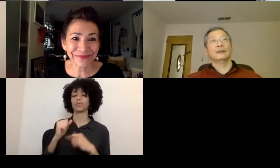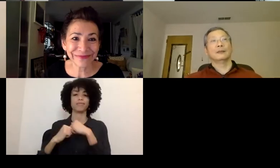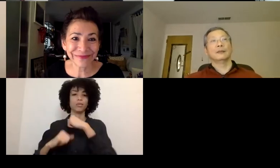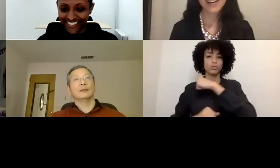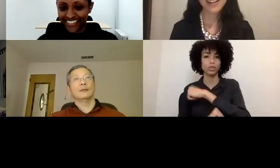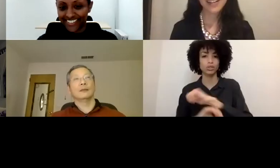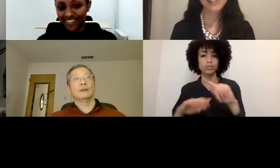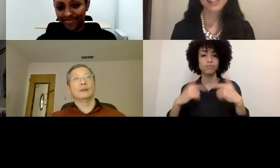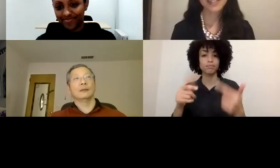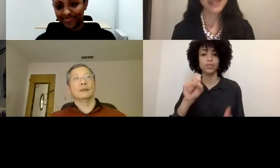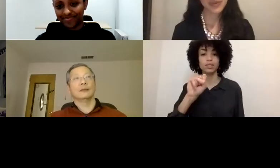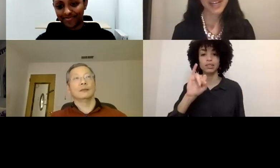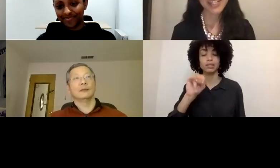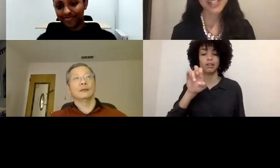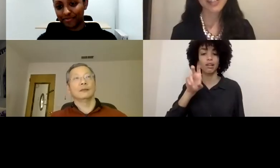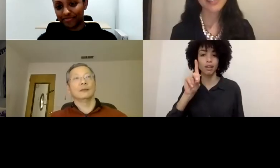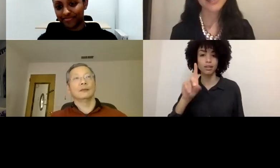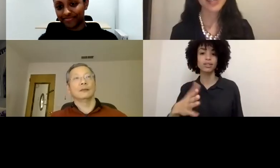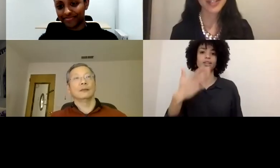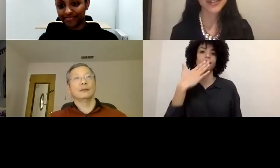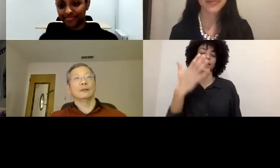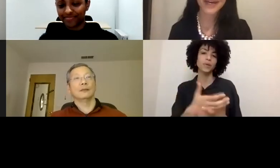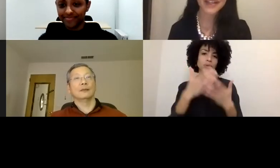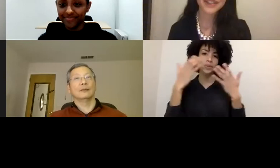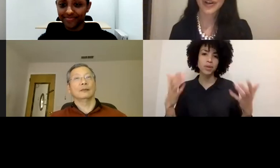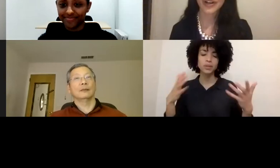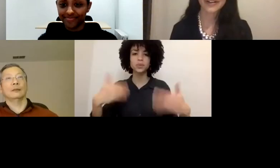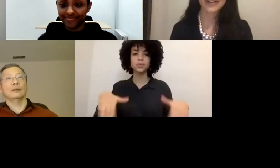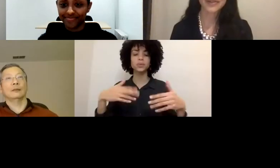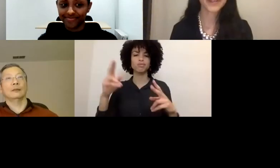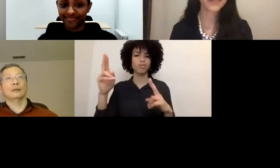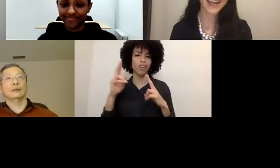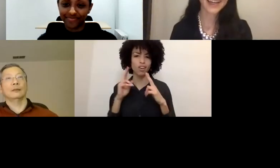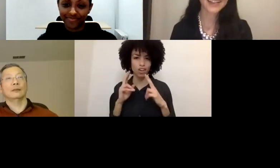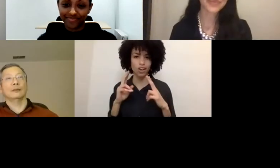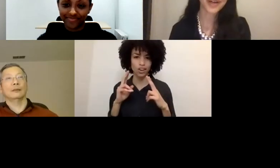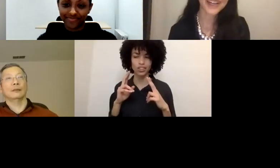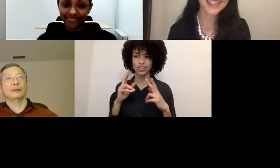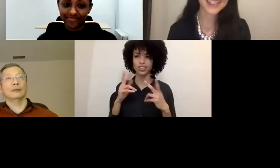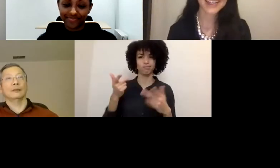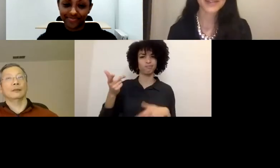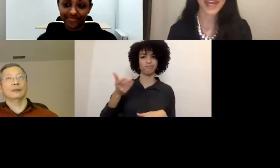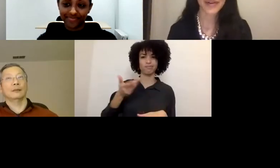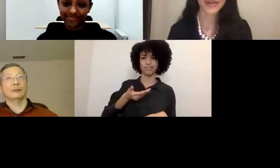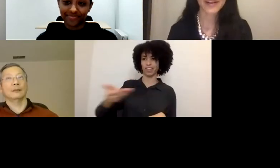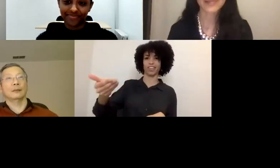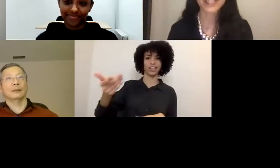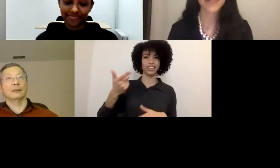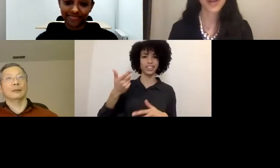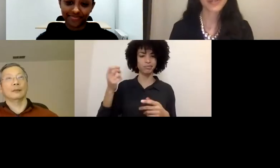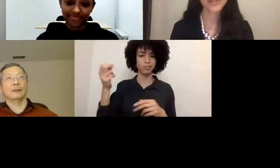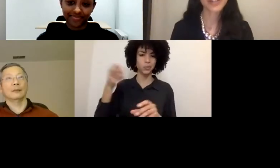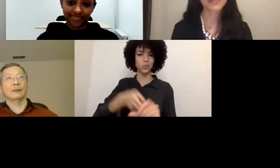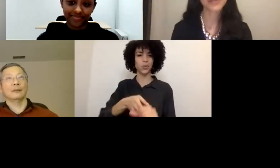Thank you, Sarah and Lisa, so much. It is such a tremendous honor to have been invited to moderate tonight's panel and to